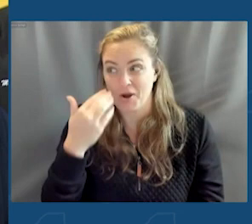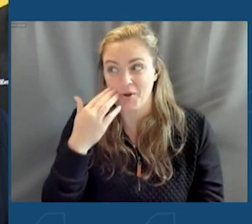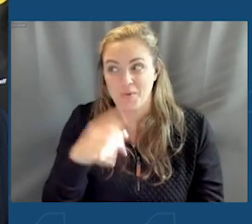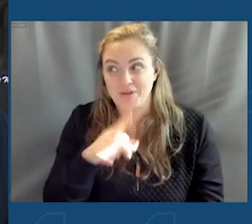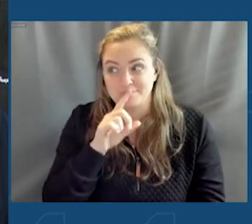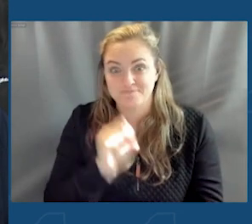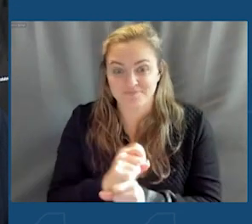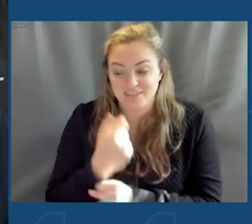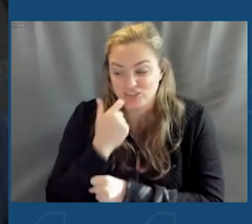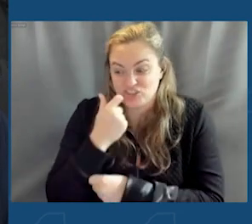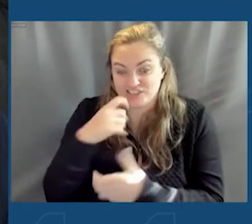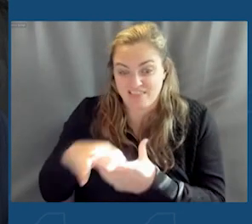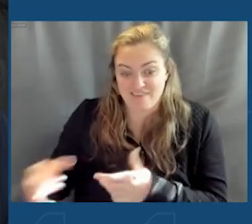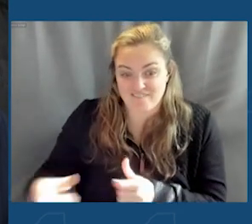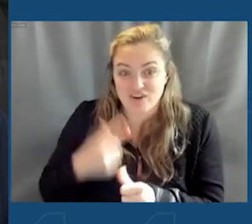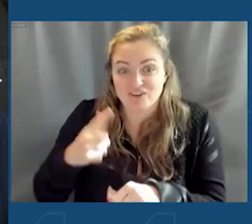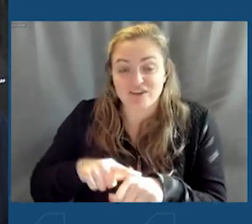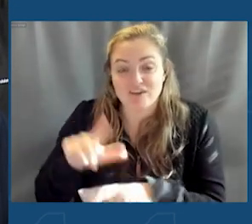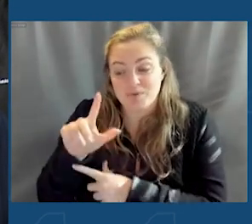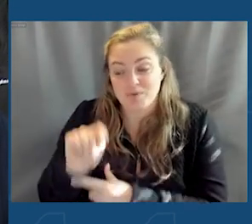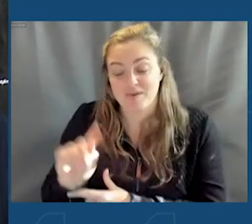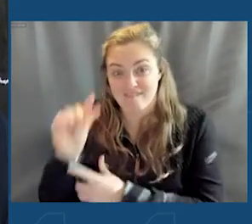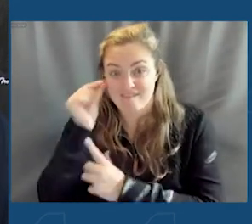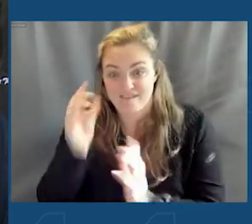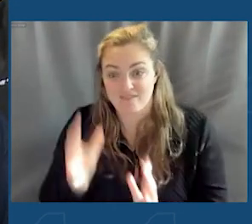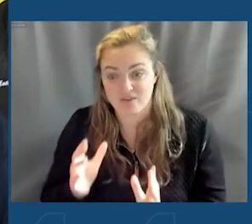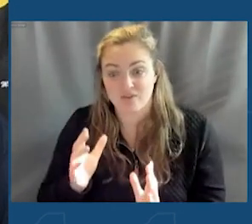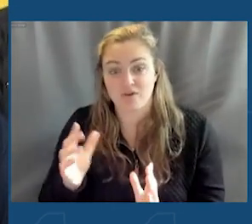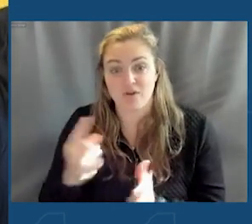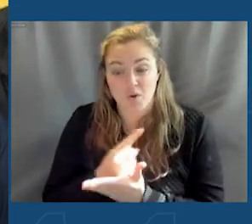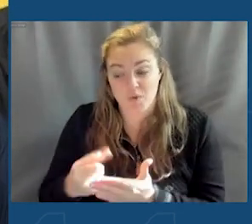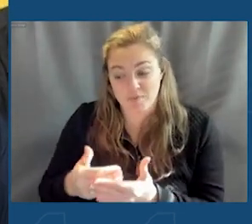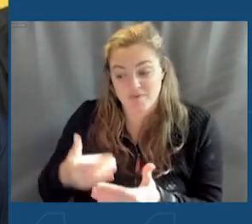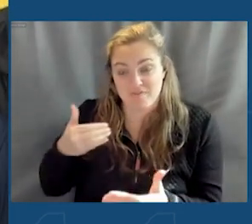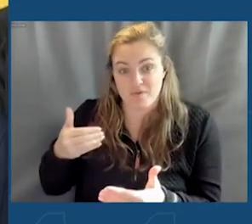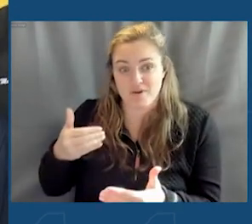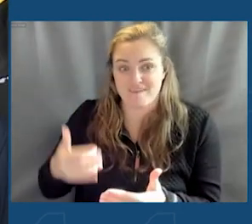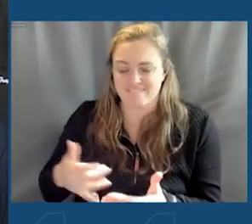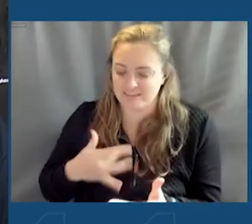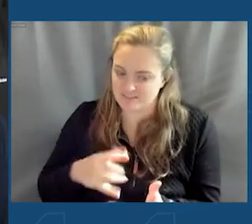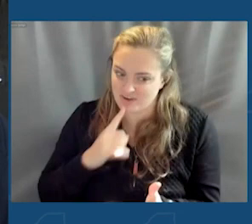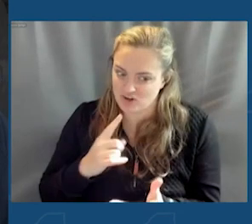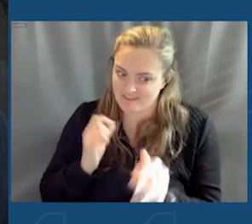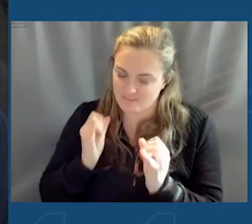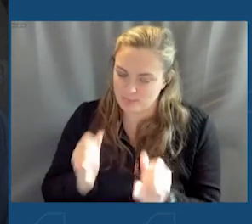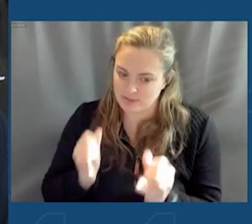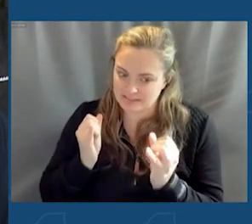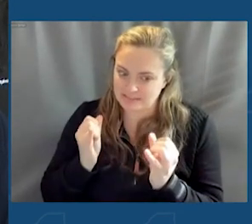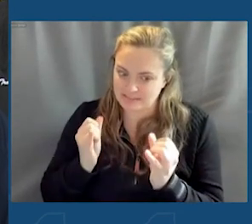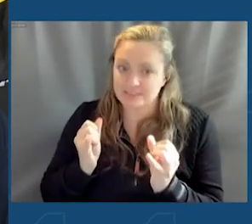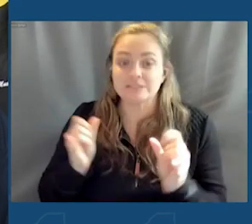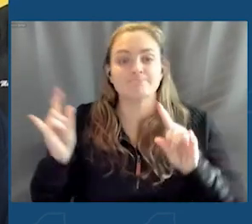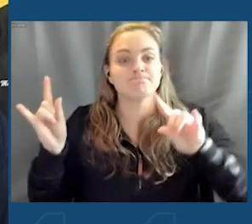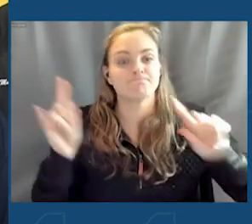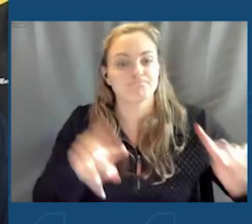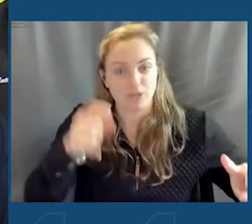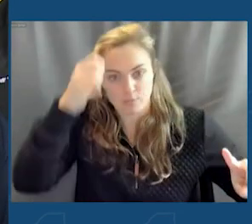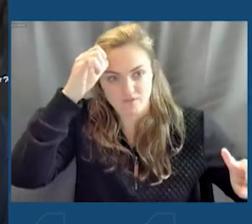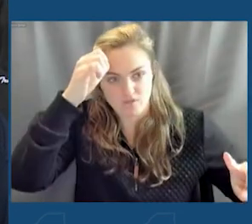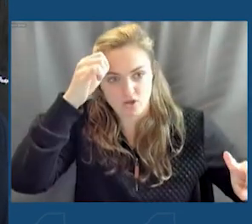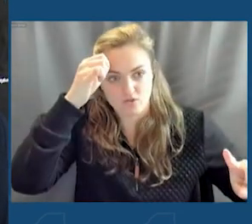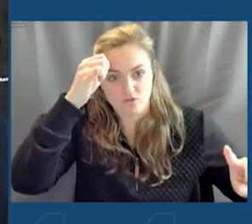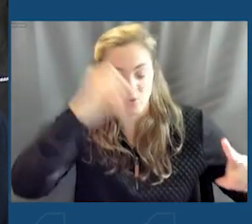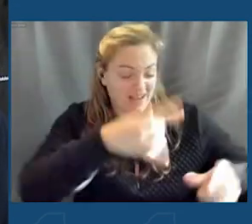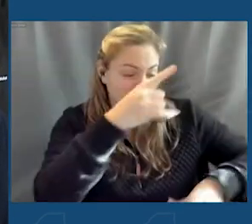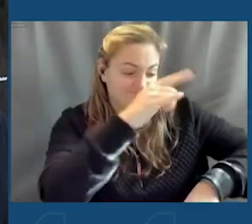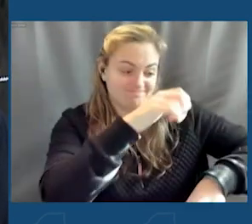elected for the first time Lieutenant Governor 1 week before. This feels very familiar. I came to Buffalo and we ended up being camped out here